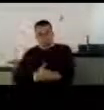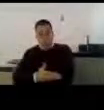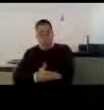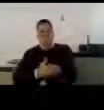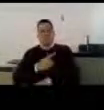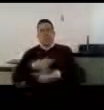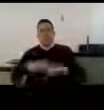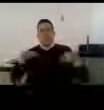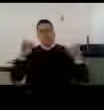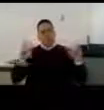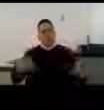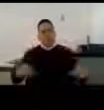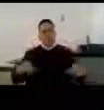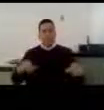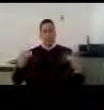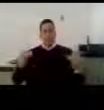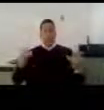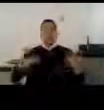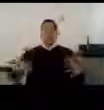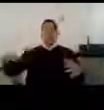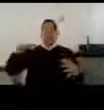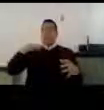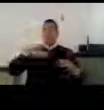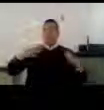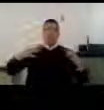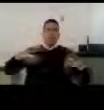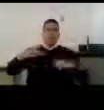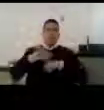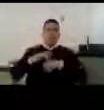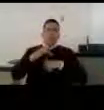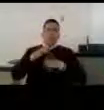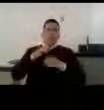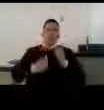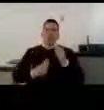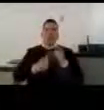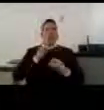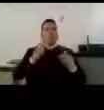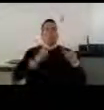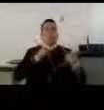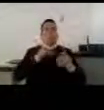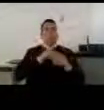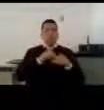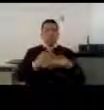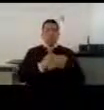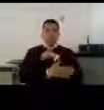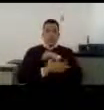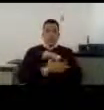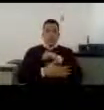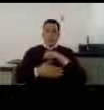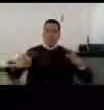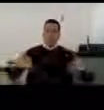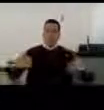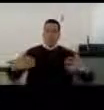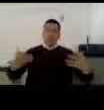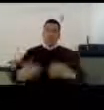still isn't available to a vast majority of students and young people in this